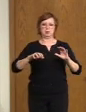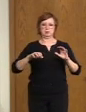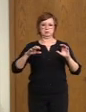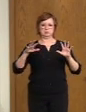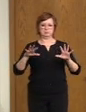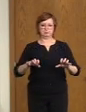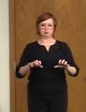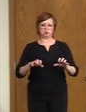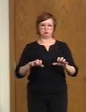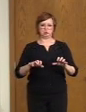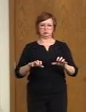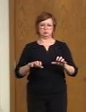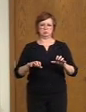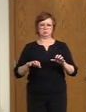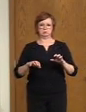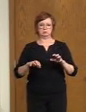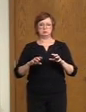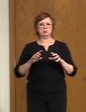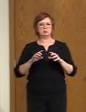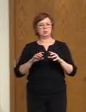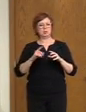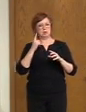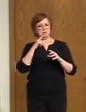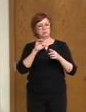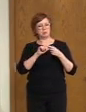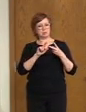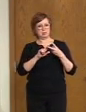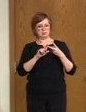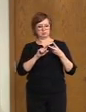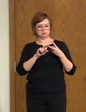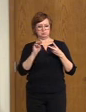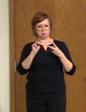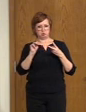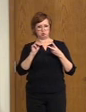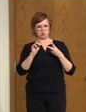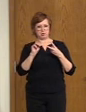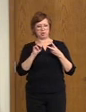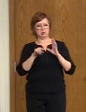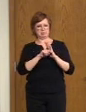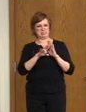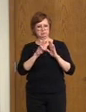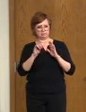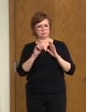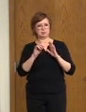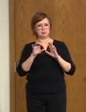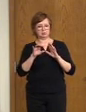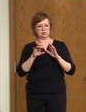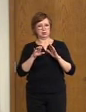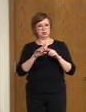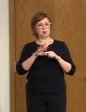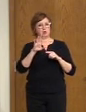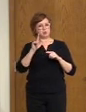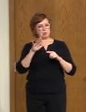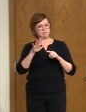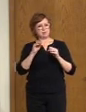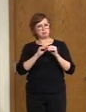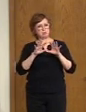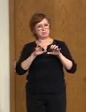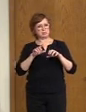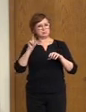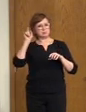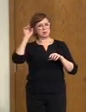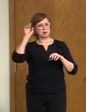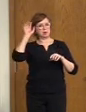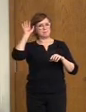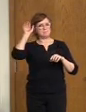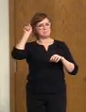Moderna product as well. And certainly as those become available, it does increase our options in terms of